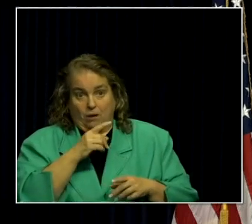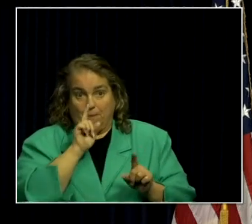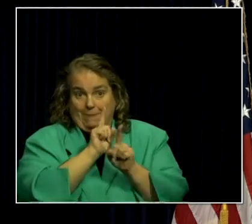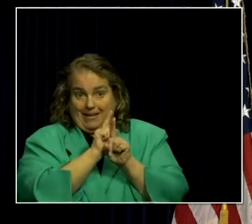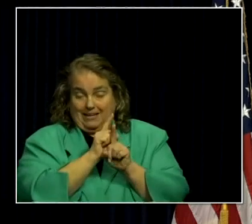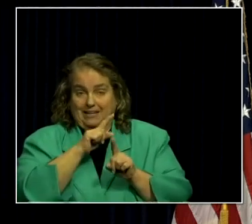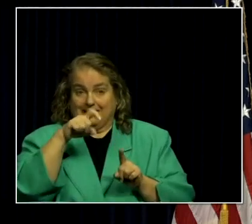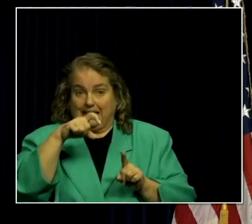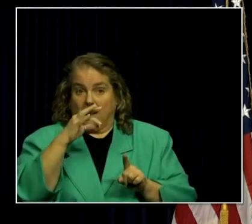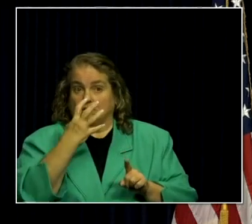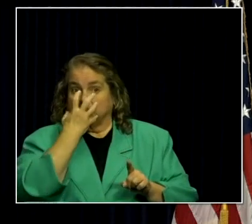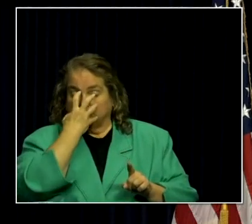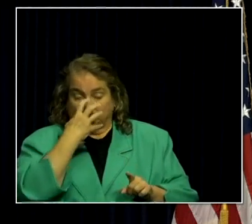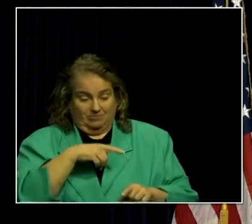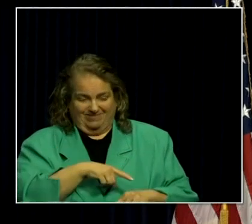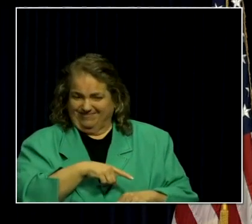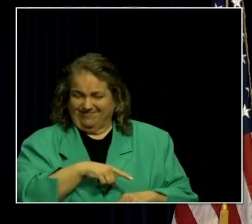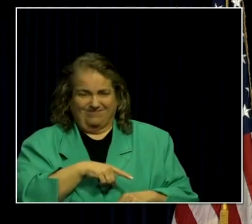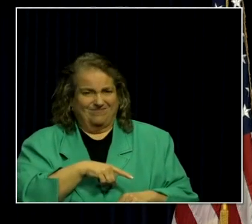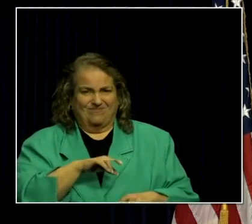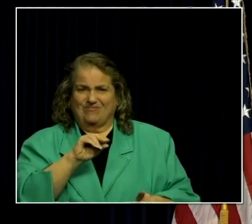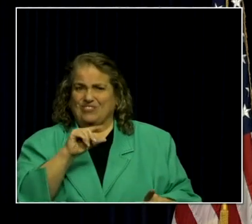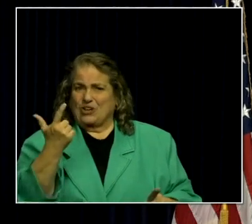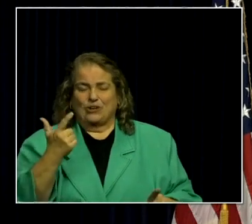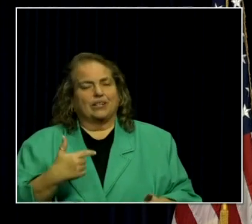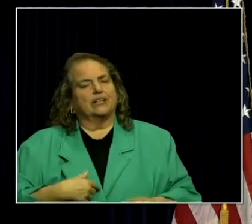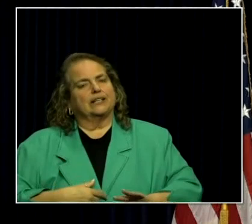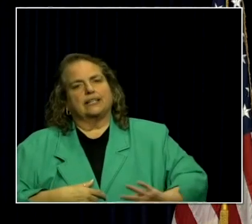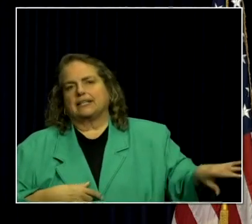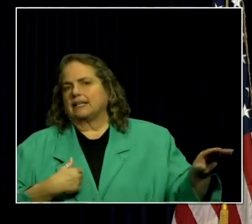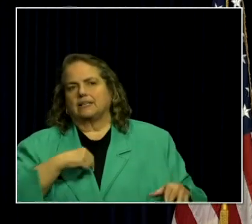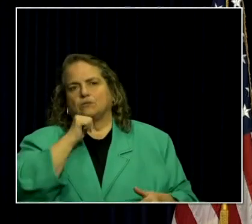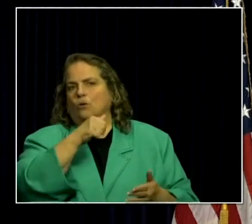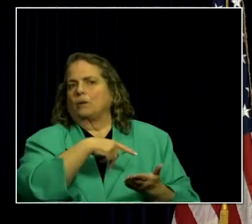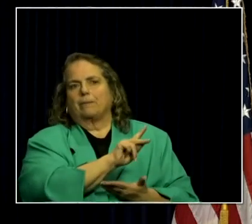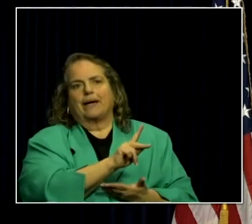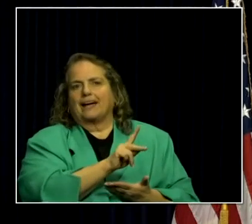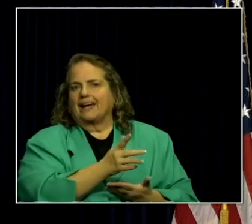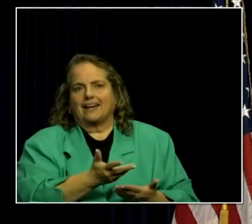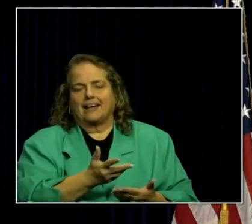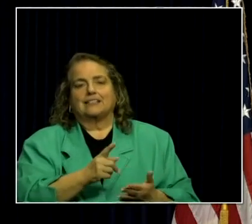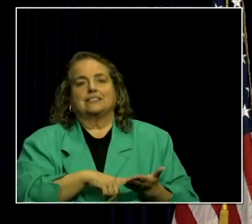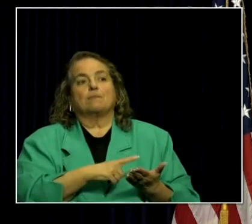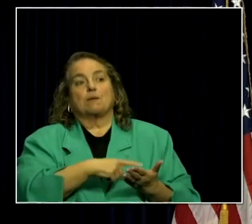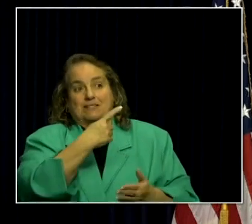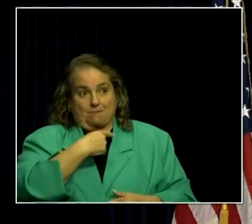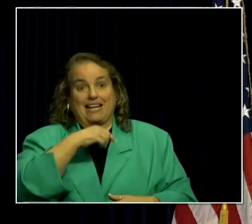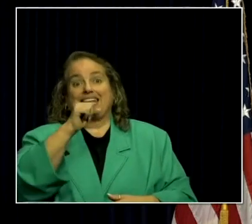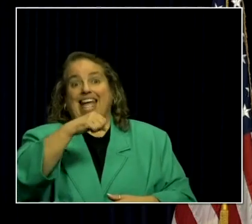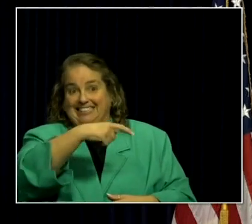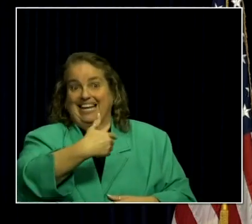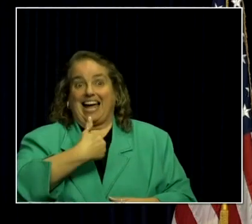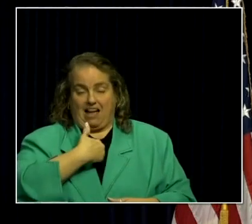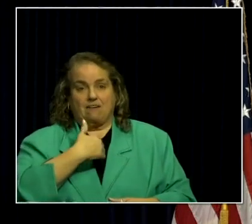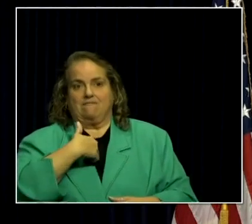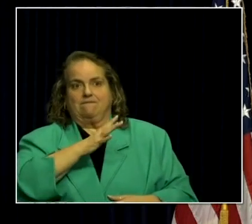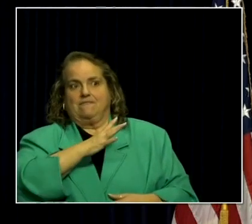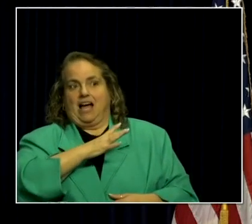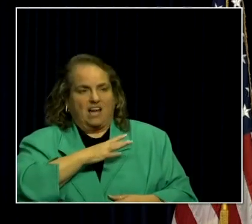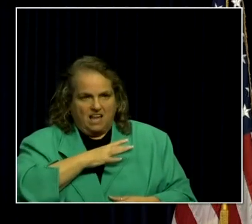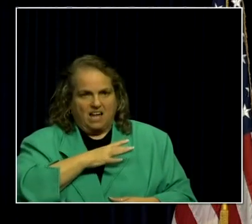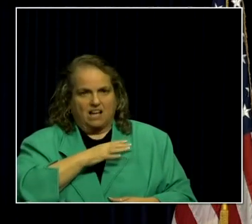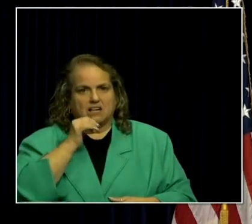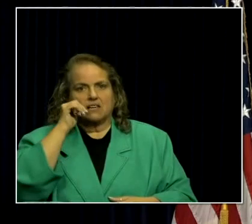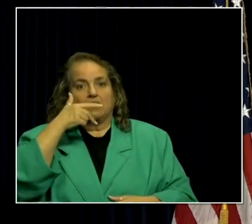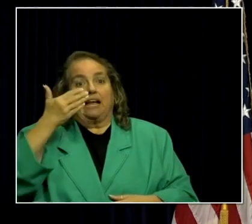order, and they call you back, and they say that it is not available. It is an ongoing daily process. But I will say we've got